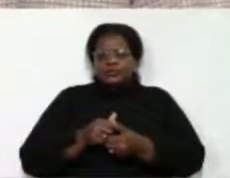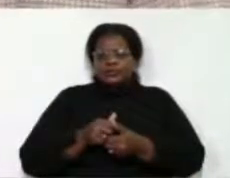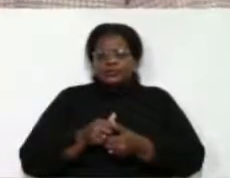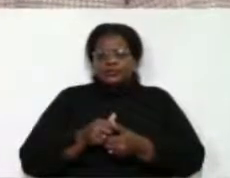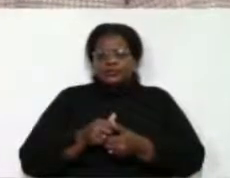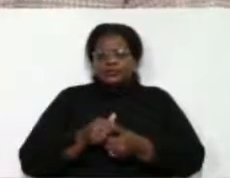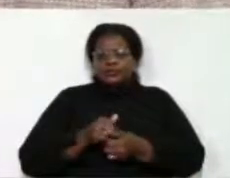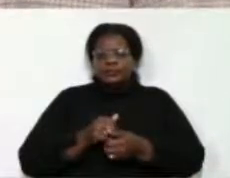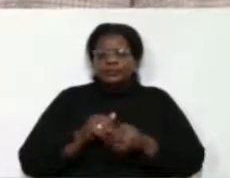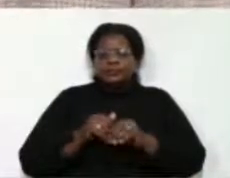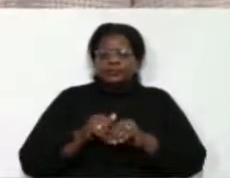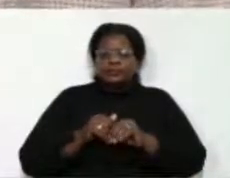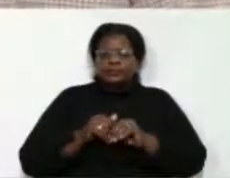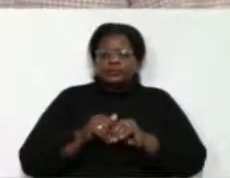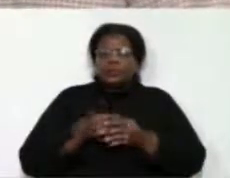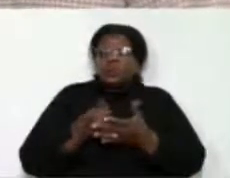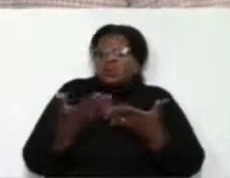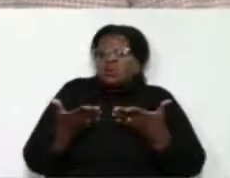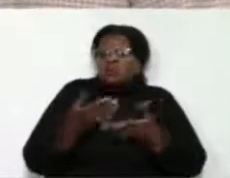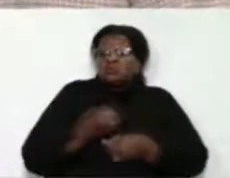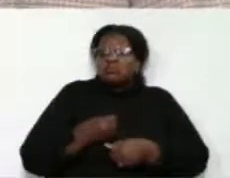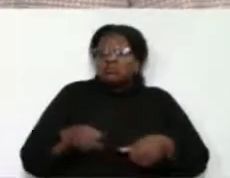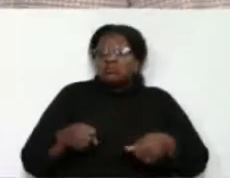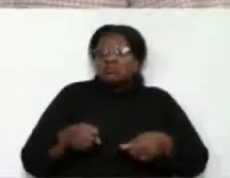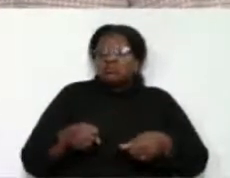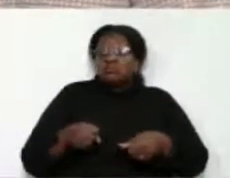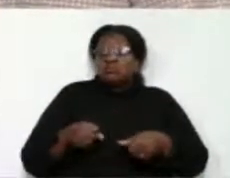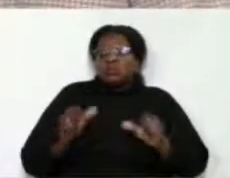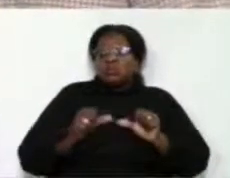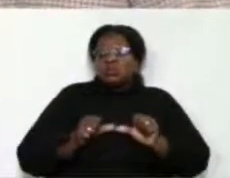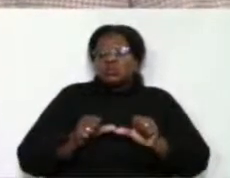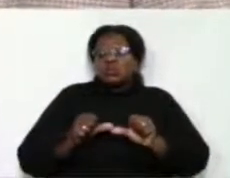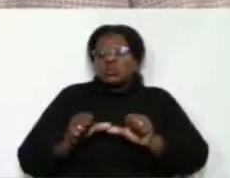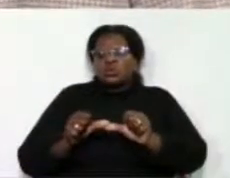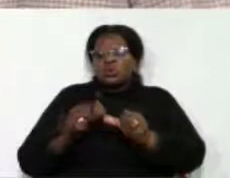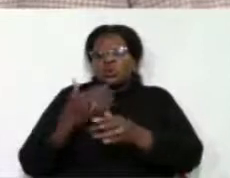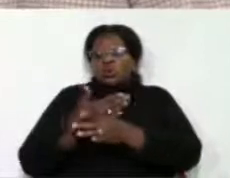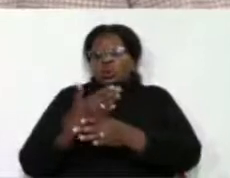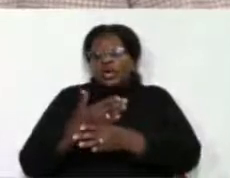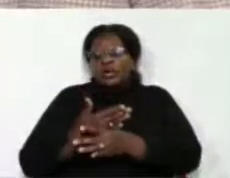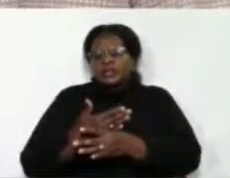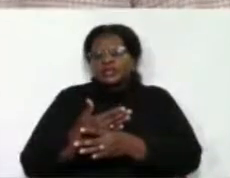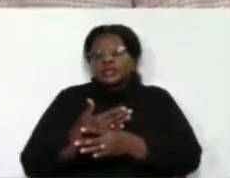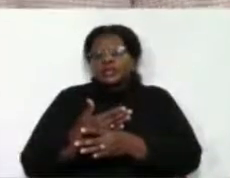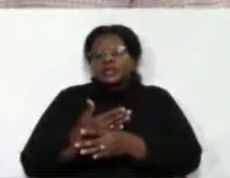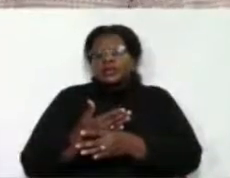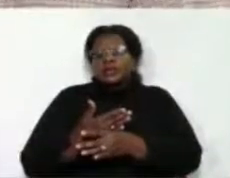Or maybe we decide to take on employees who can relieve the pressure or something like that. So